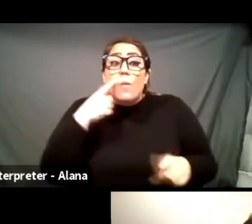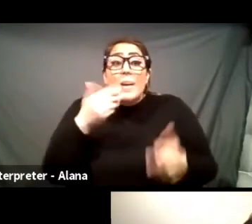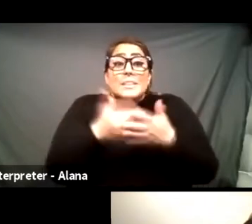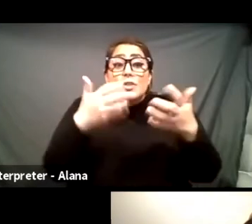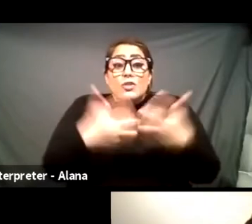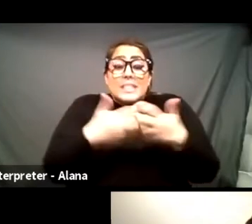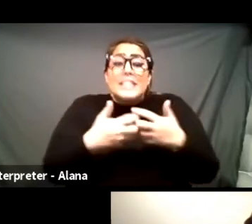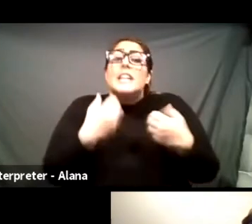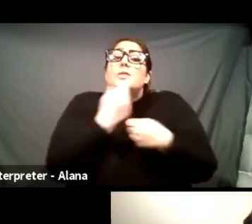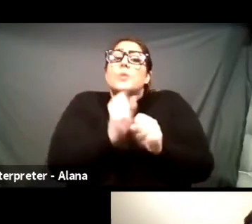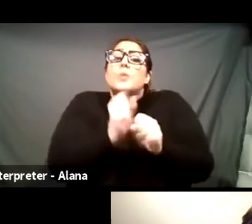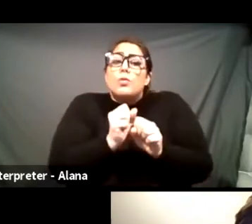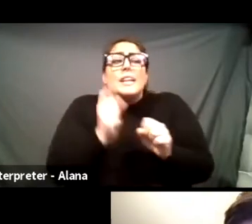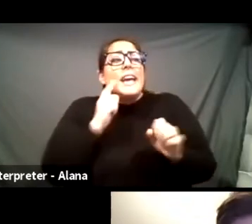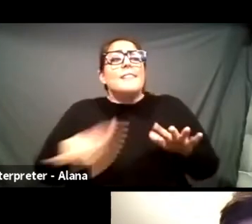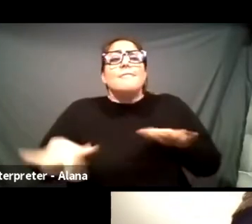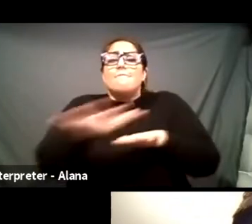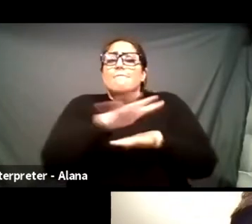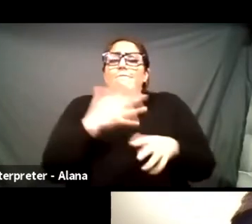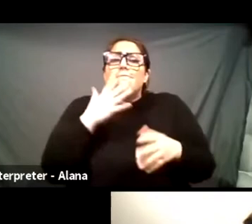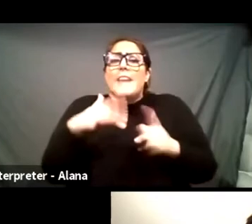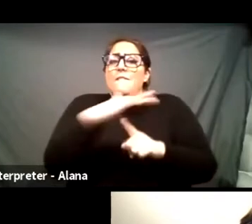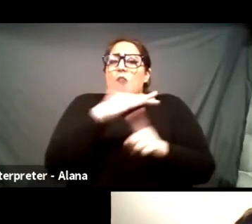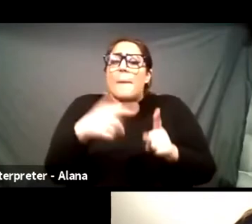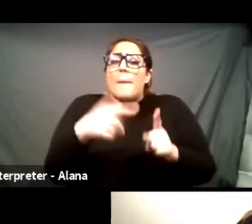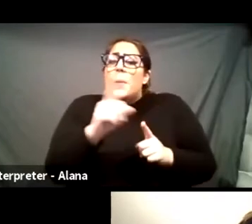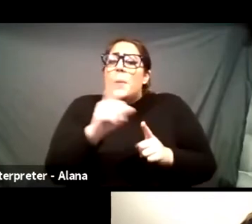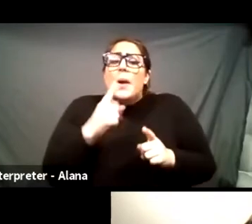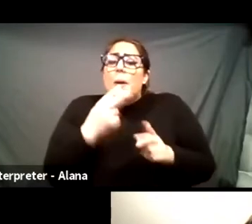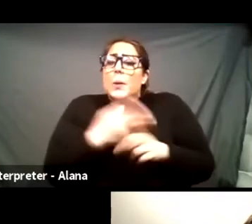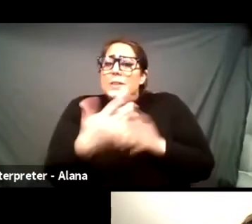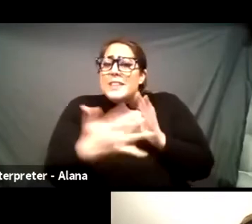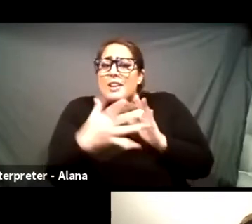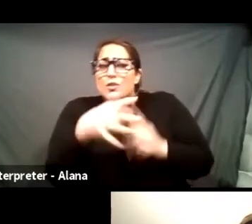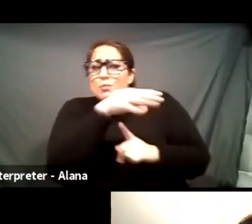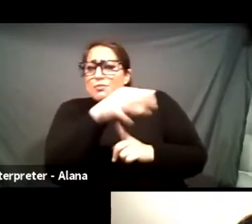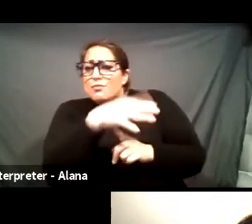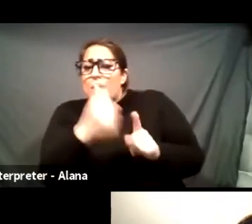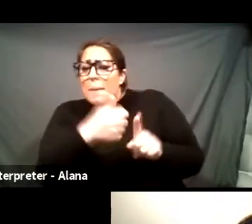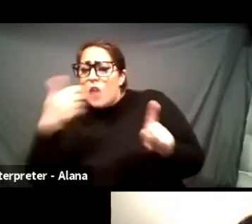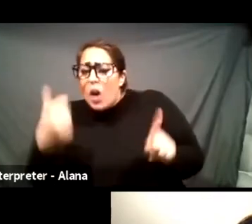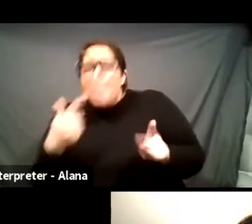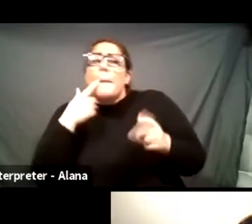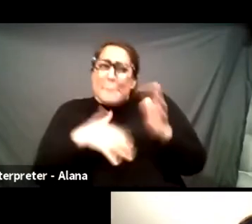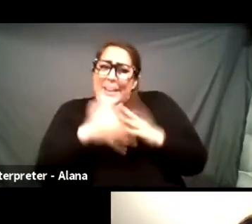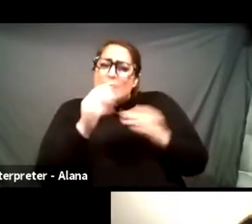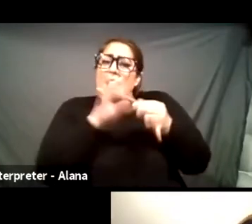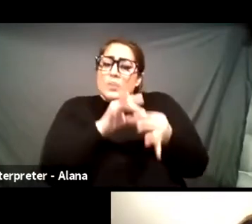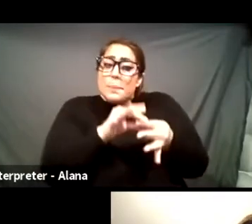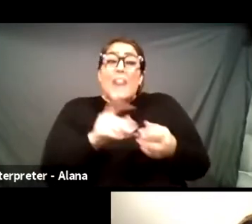this bee on another basis. And then the technology that is used so far is following and built on the same